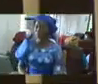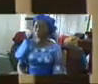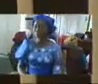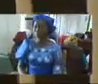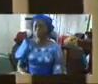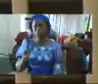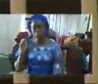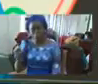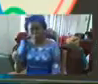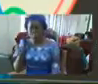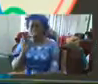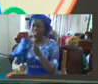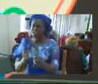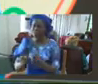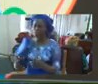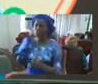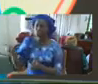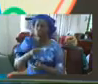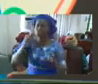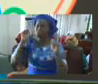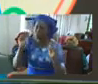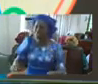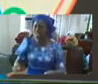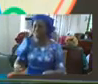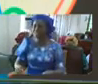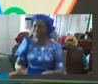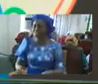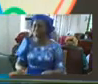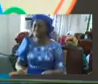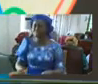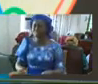So if you are already a true child of God,